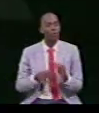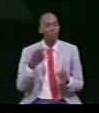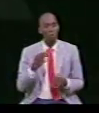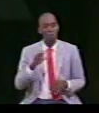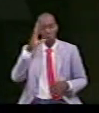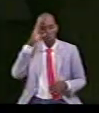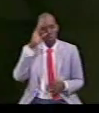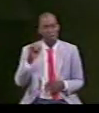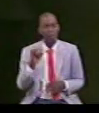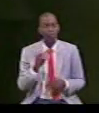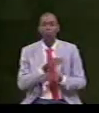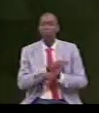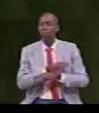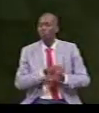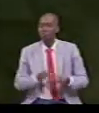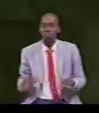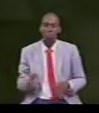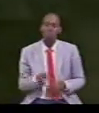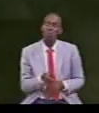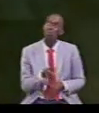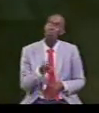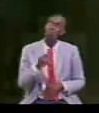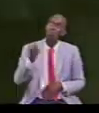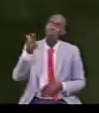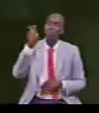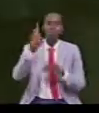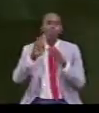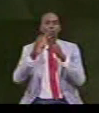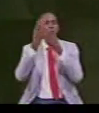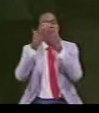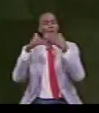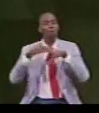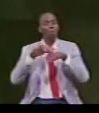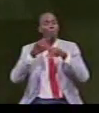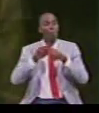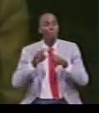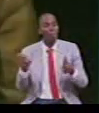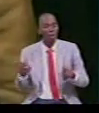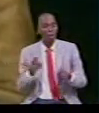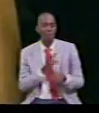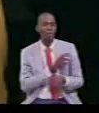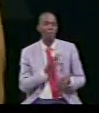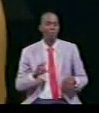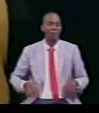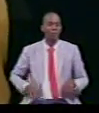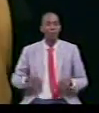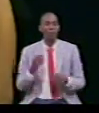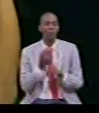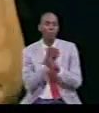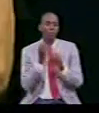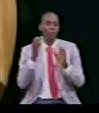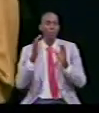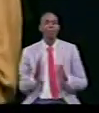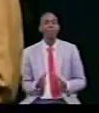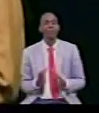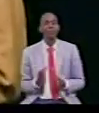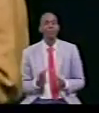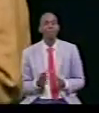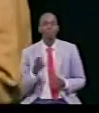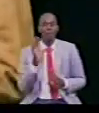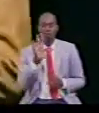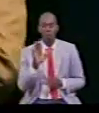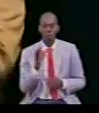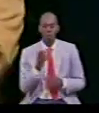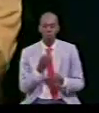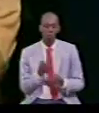man does not travel to heaven, but Christ, the Savior, your